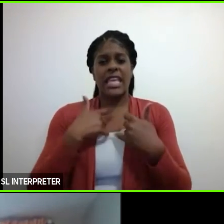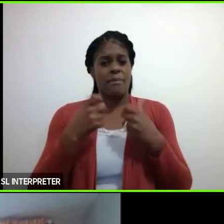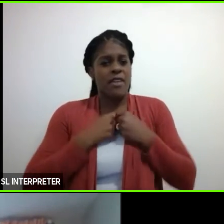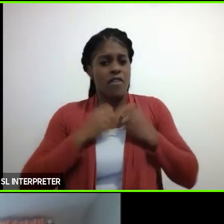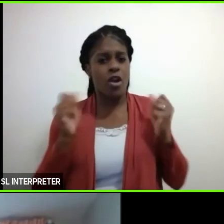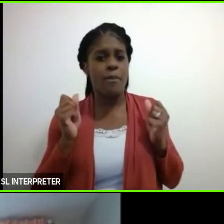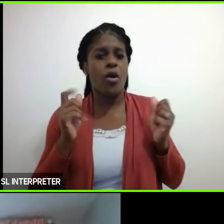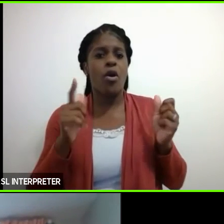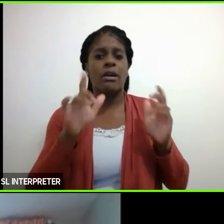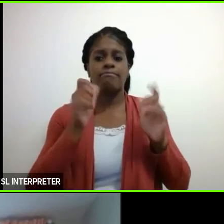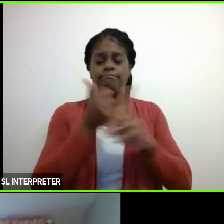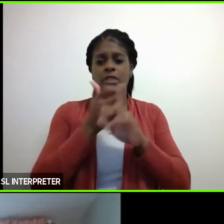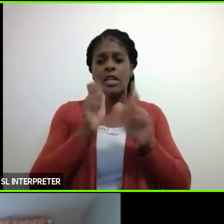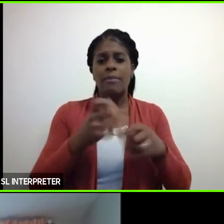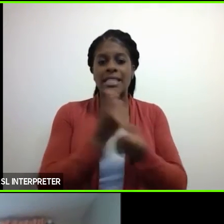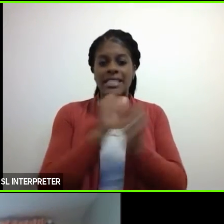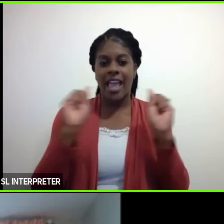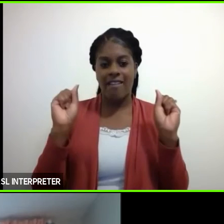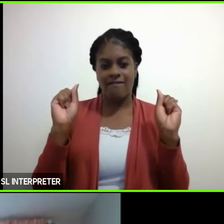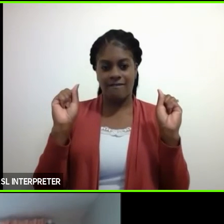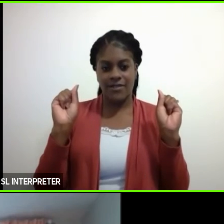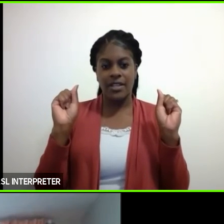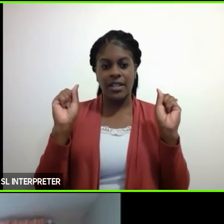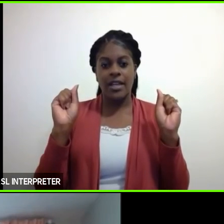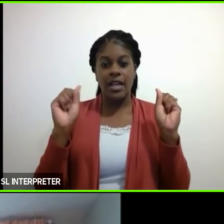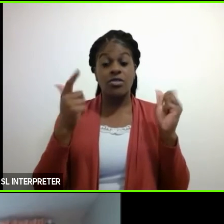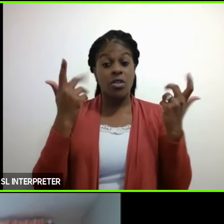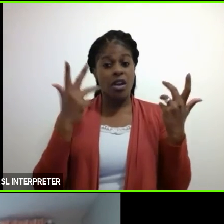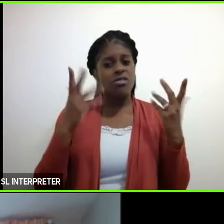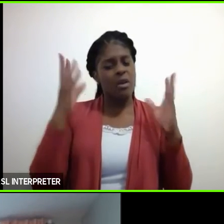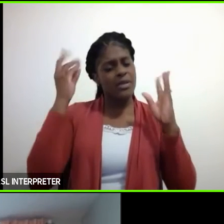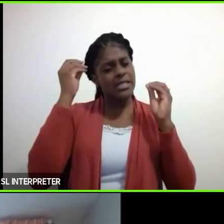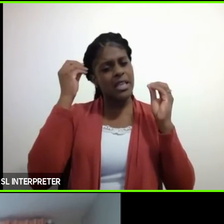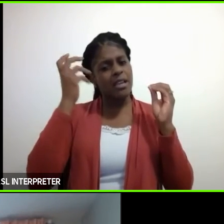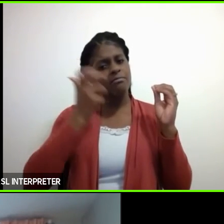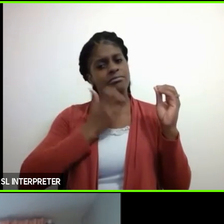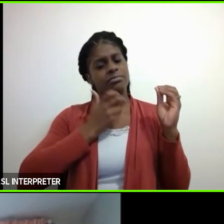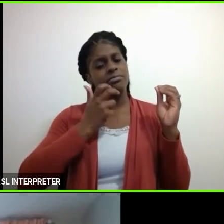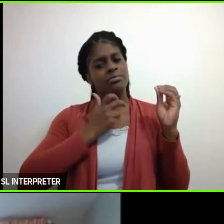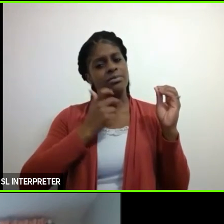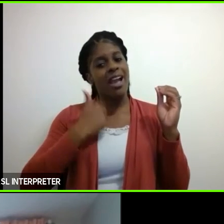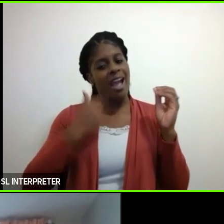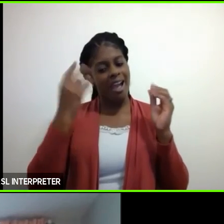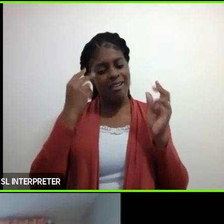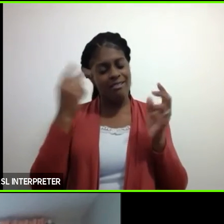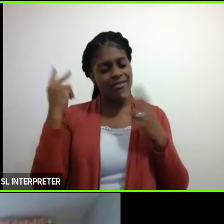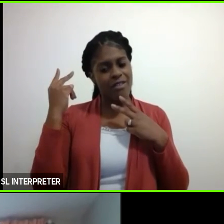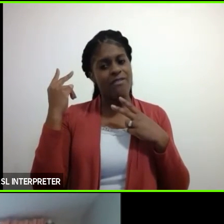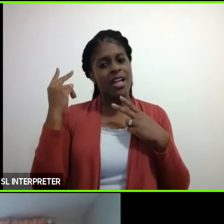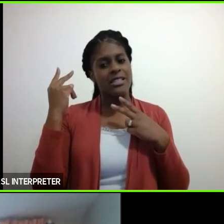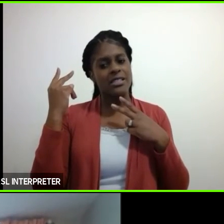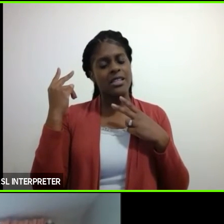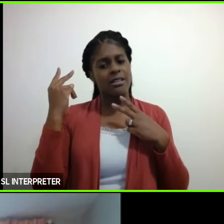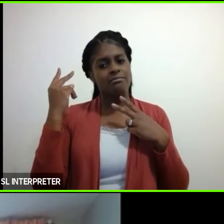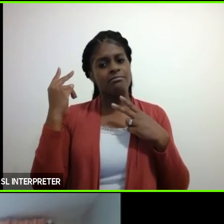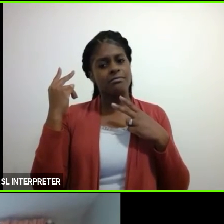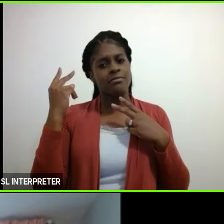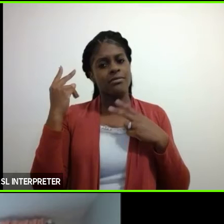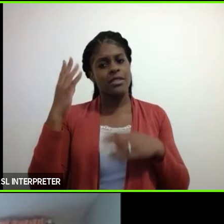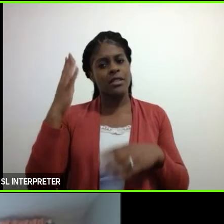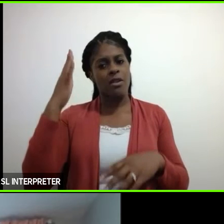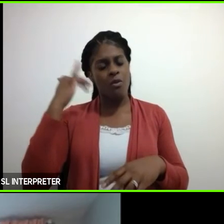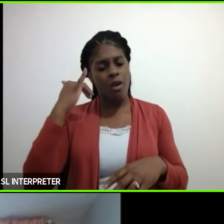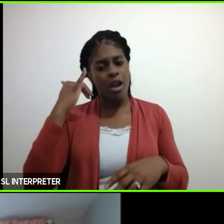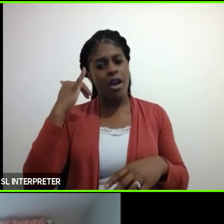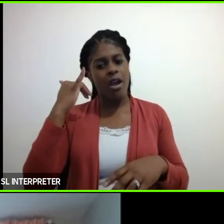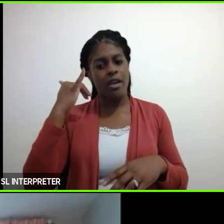to be safe. And as I thought about that, I then reflected on why it is